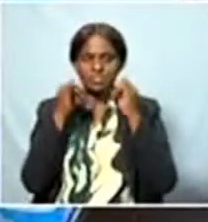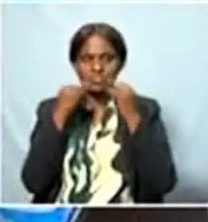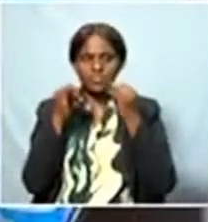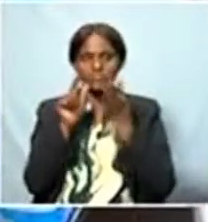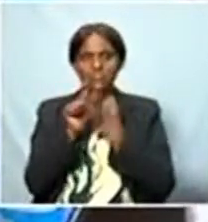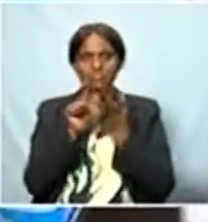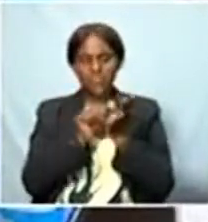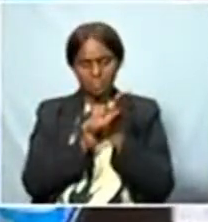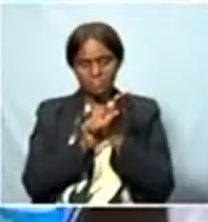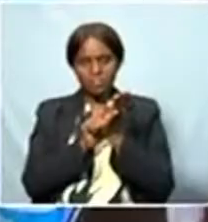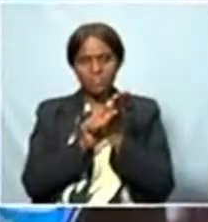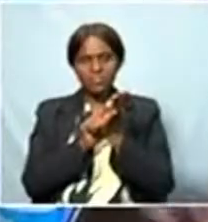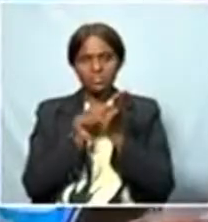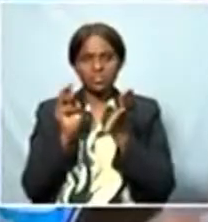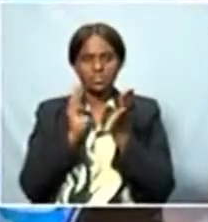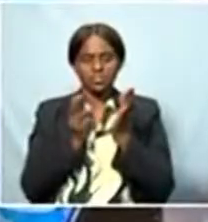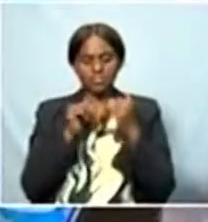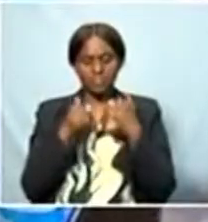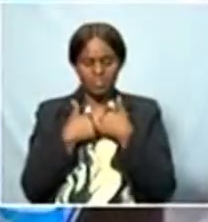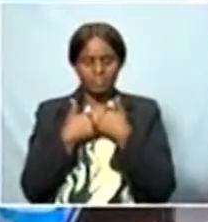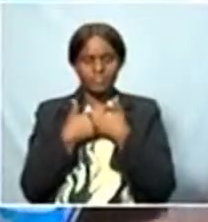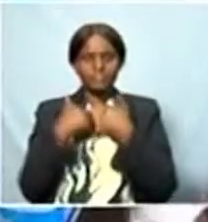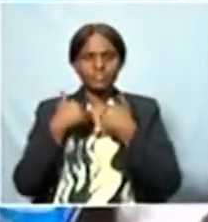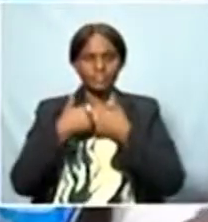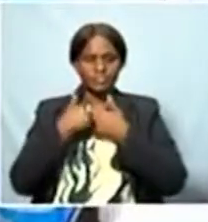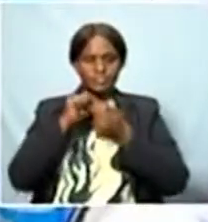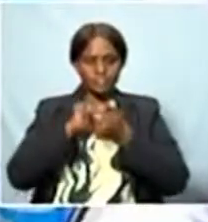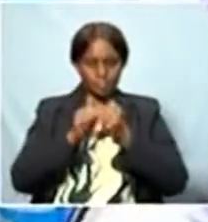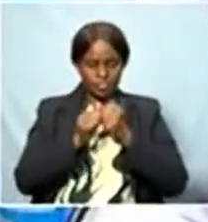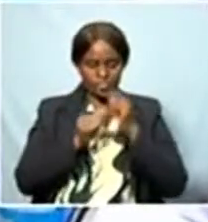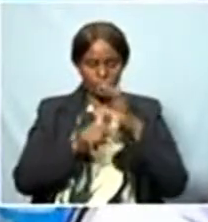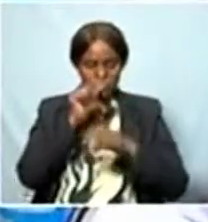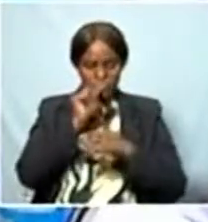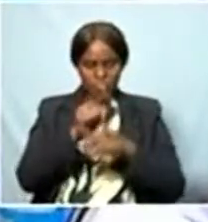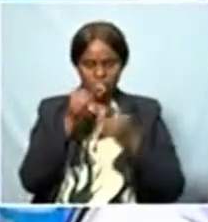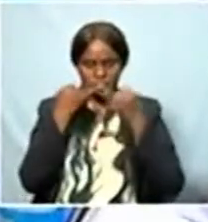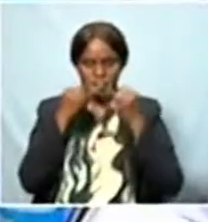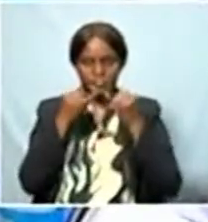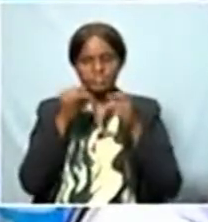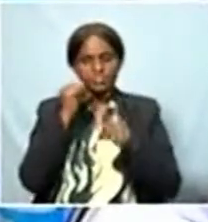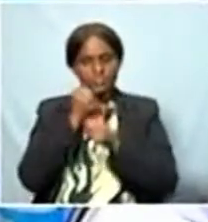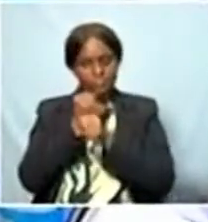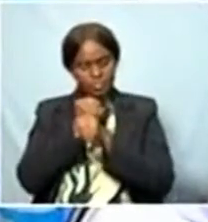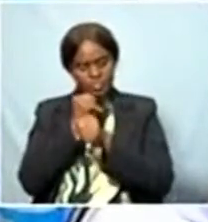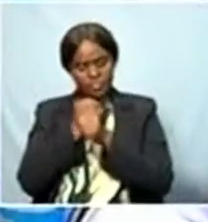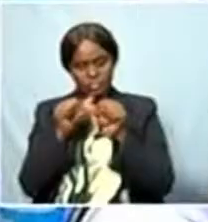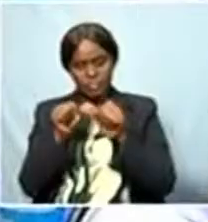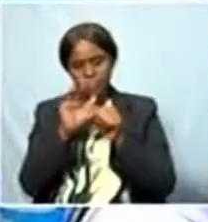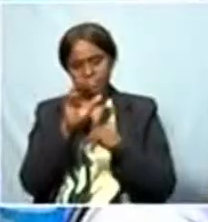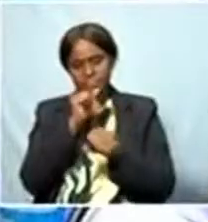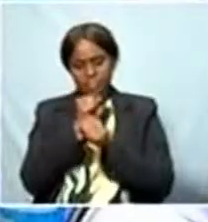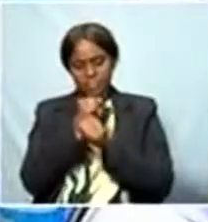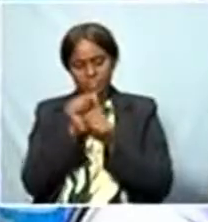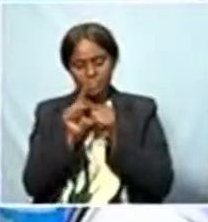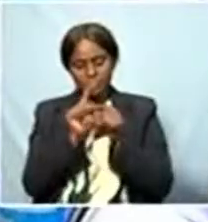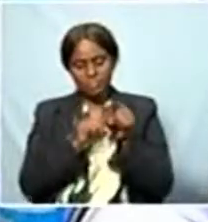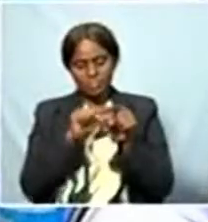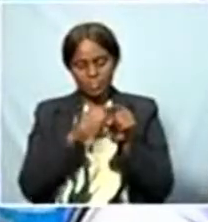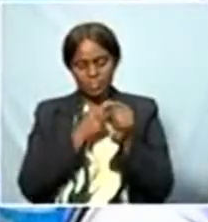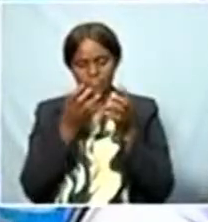law, we grappled to find this information. We're still working on it, and we just wanted to flag